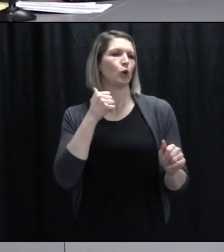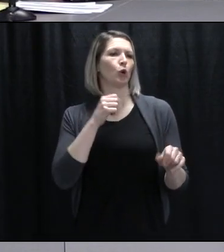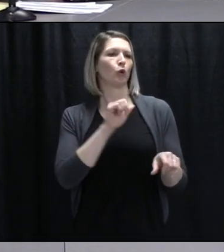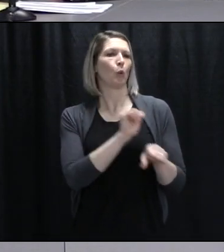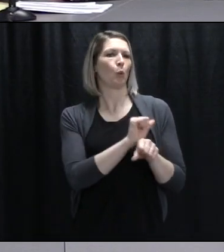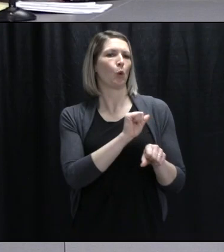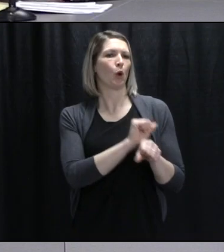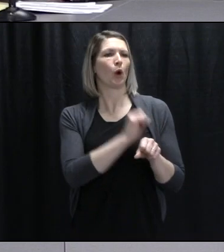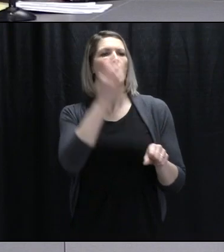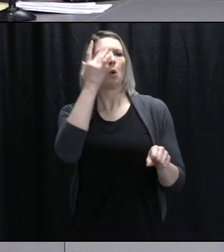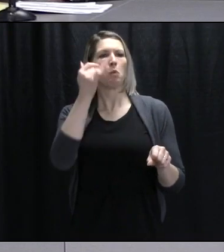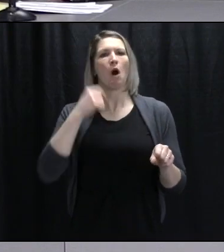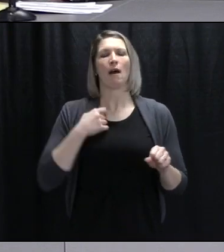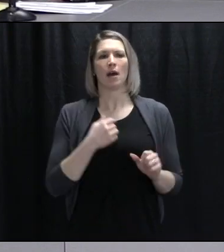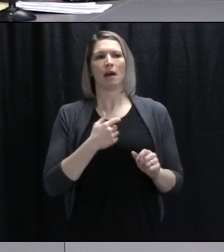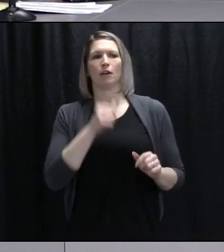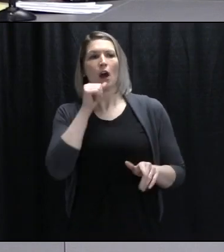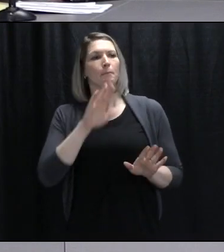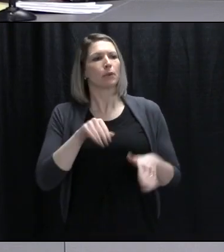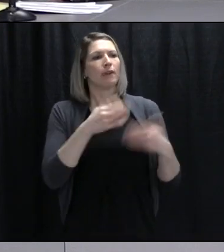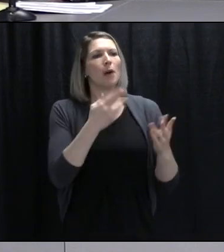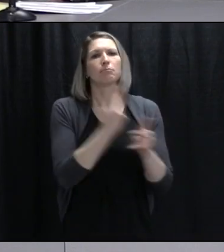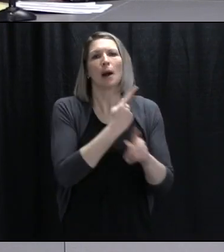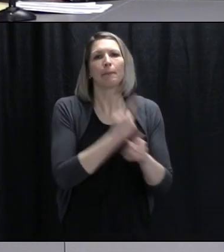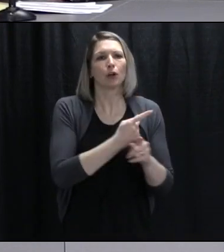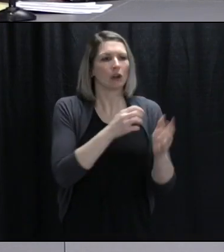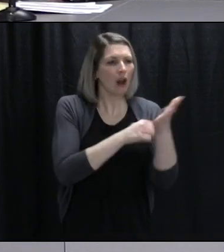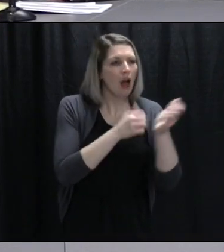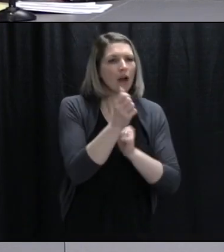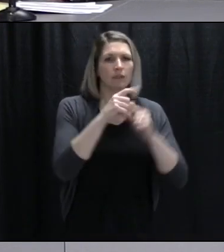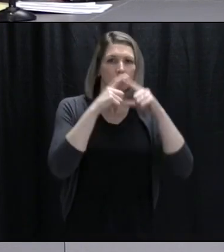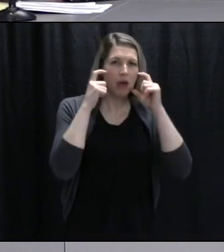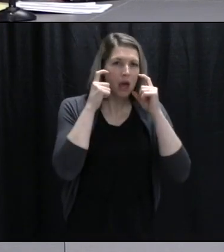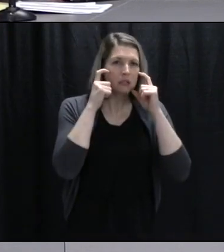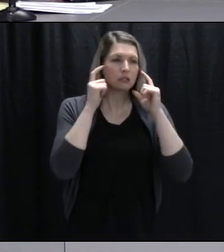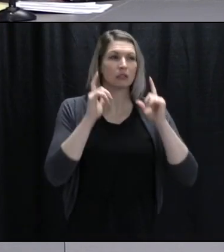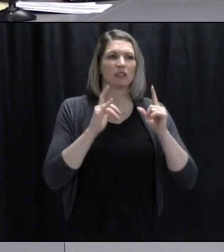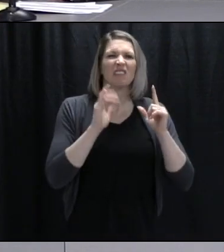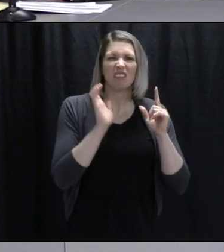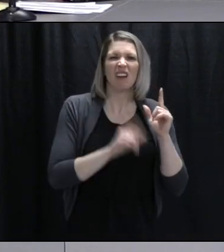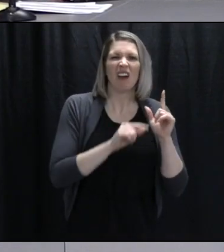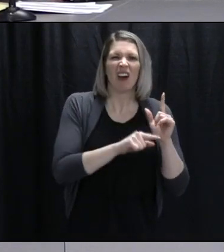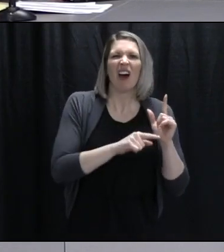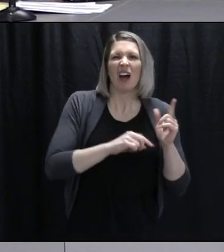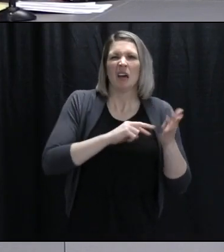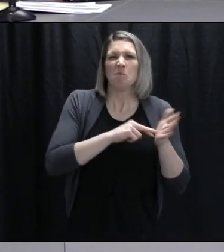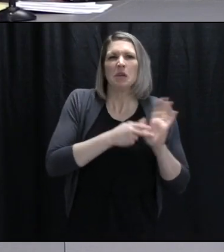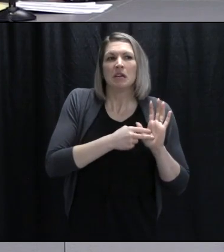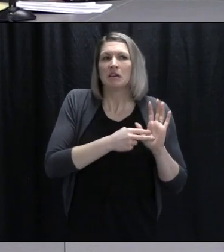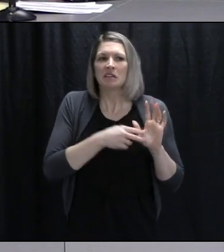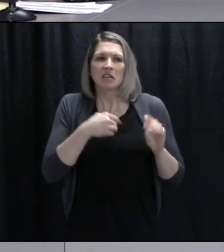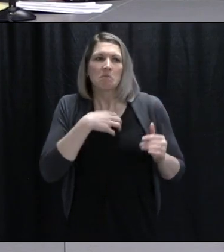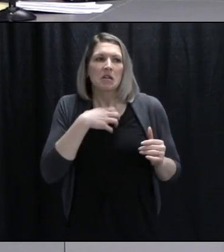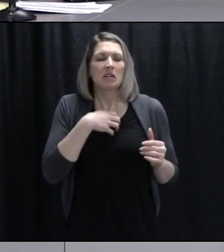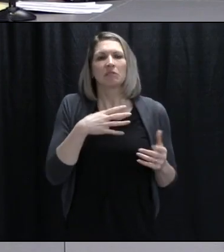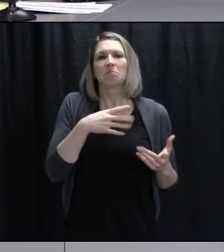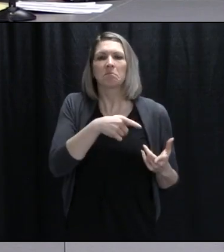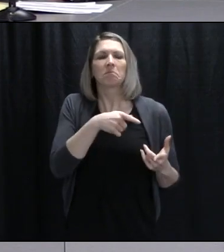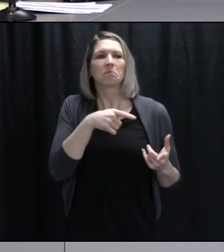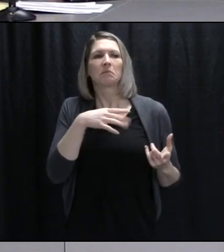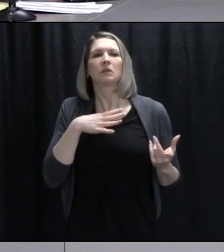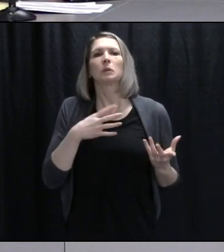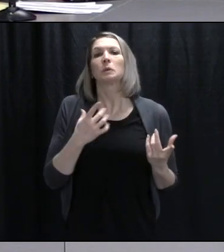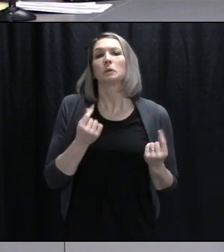protective equipment. Is that going to be a problem given the amount of time it usually takes to go through OHS if such